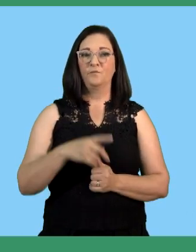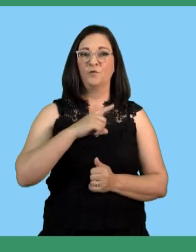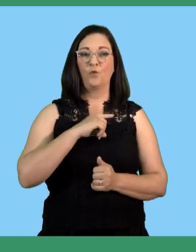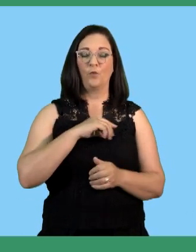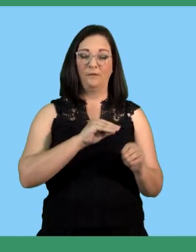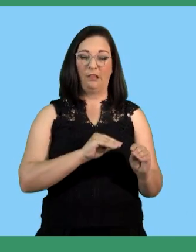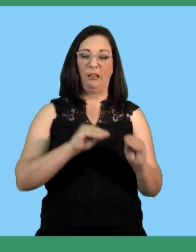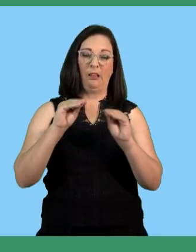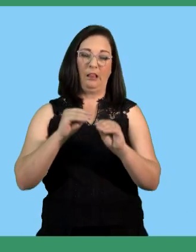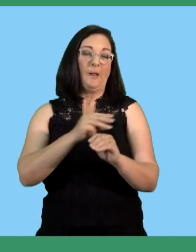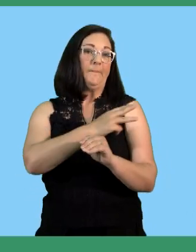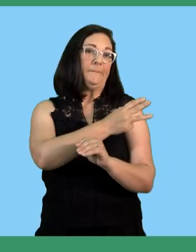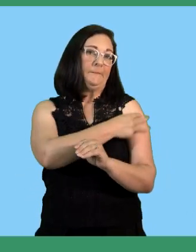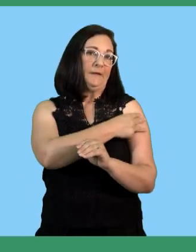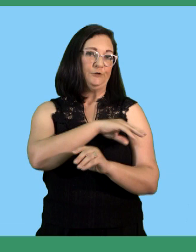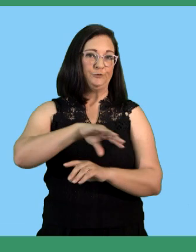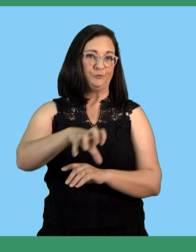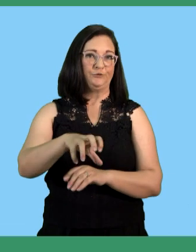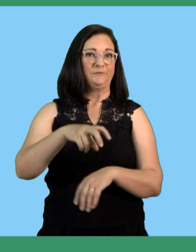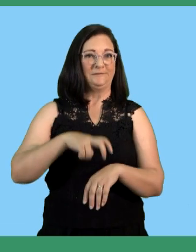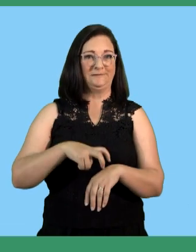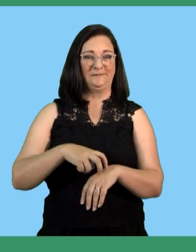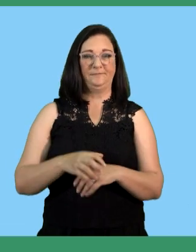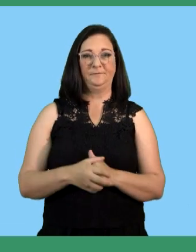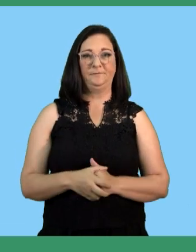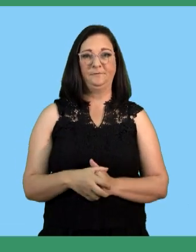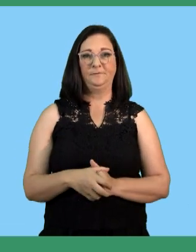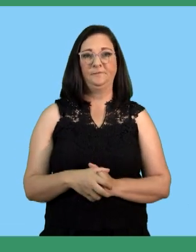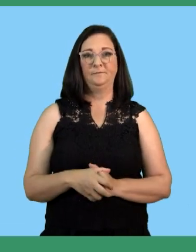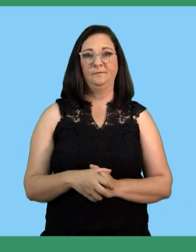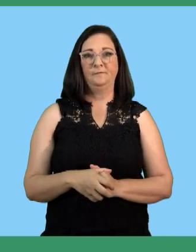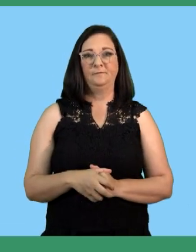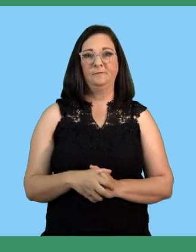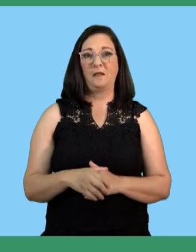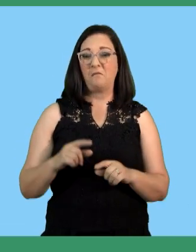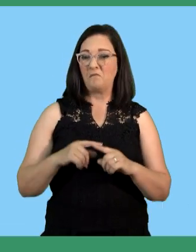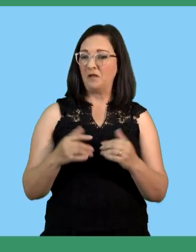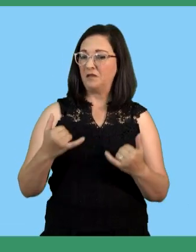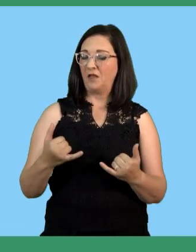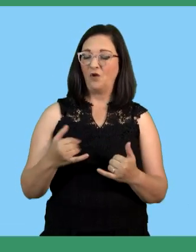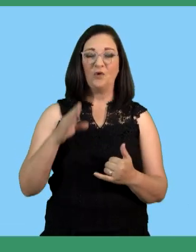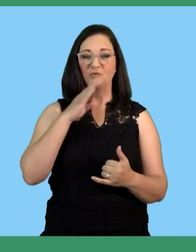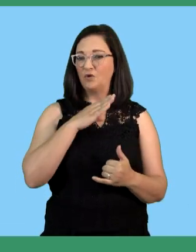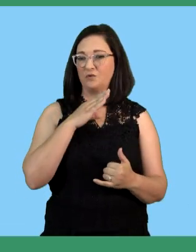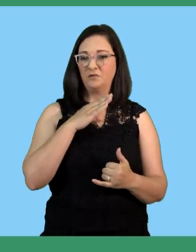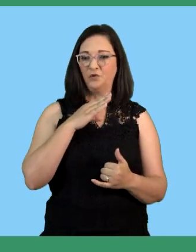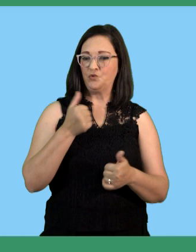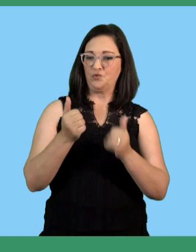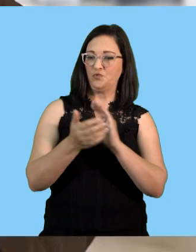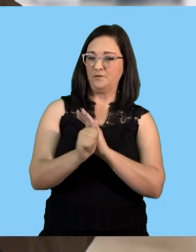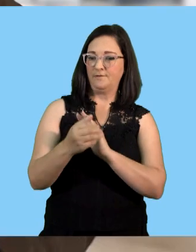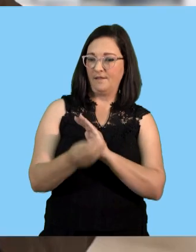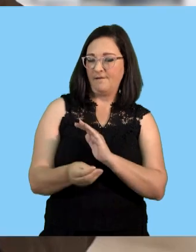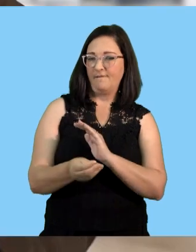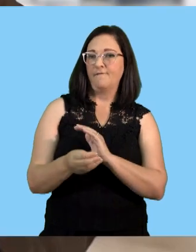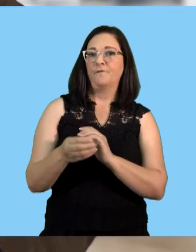disability. So these are our previously disadvantaged people. So if you're promoting people that are unsuitable into